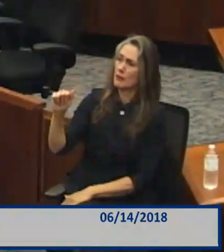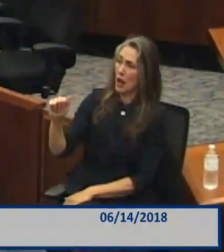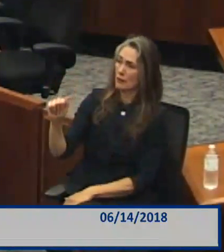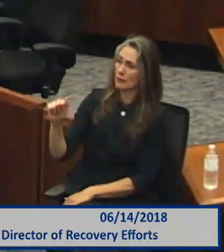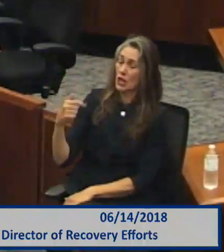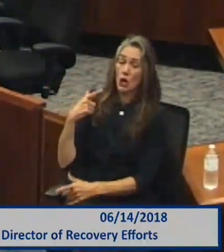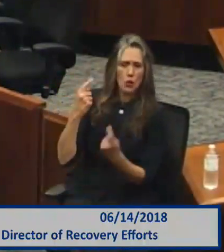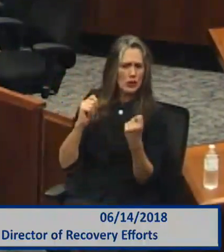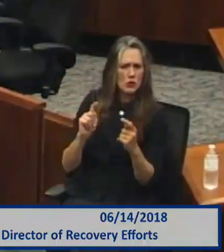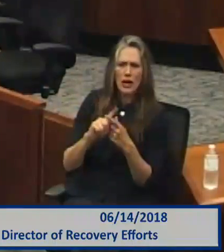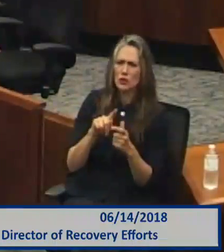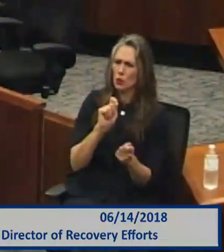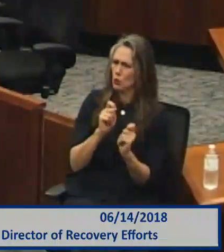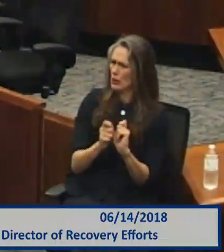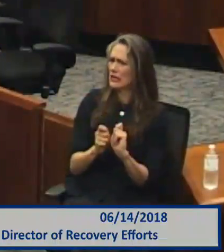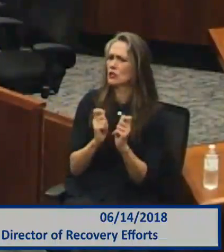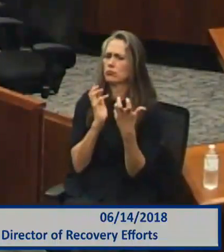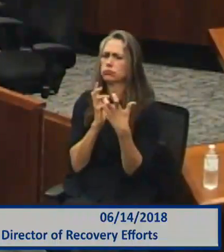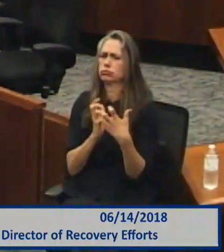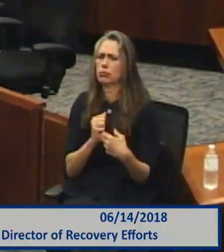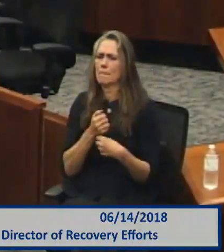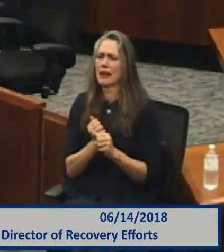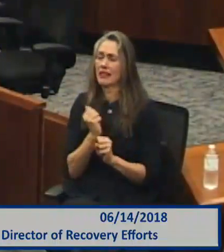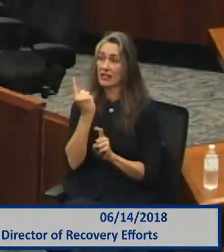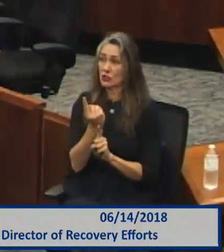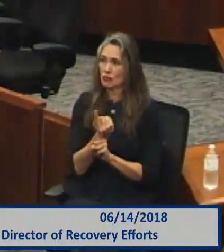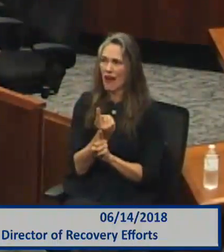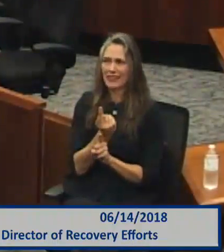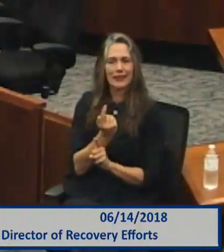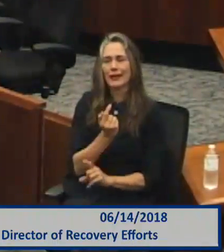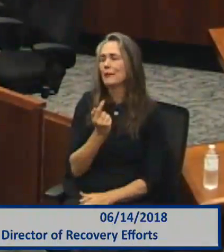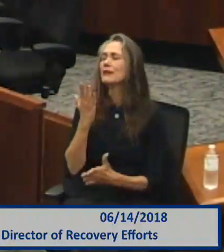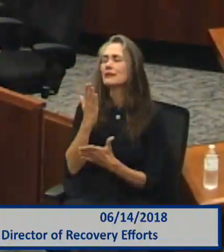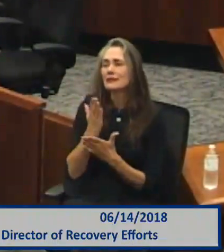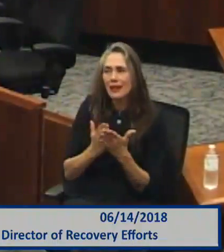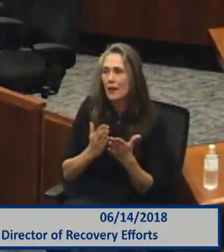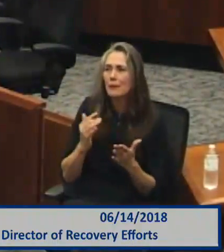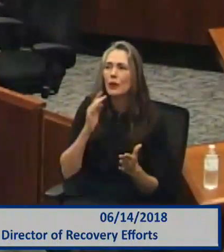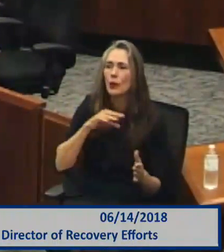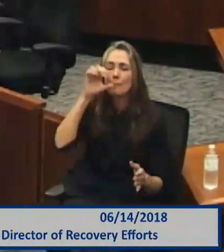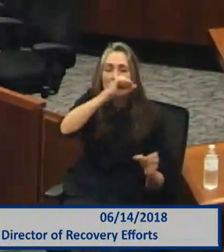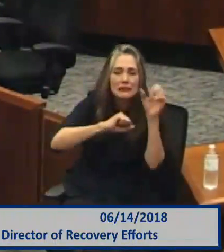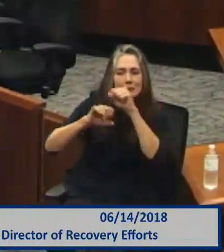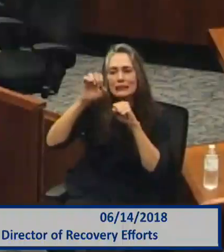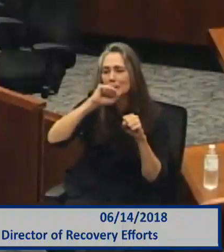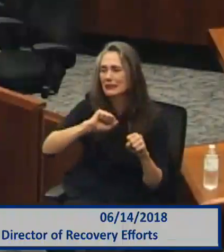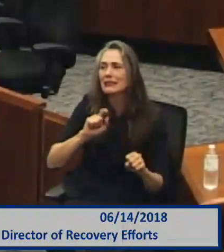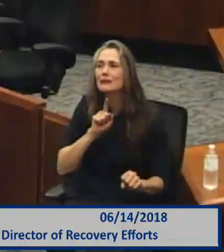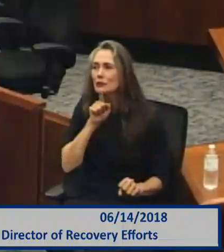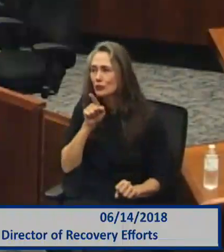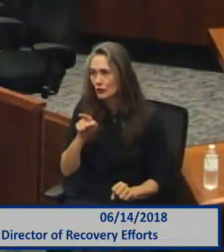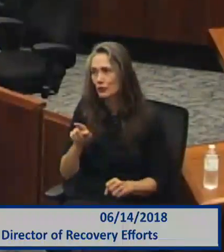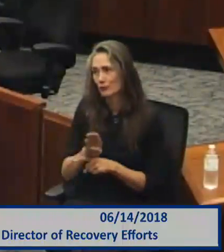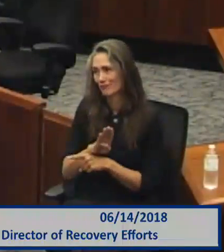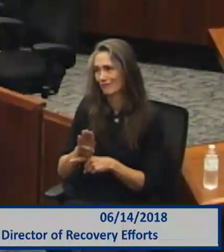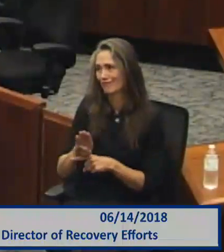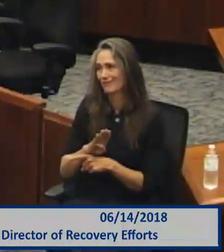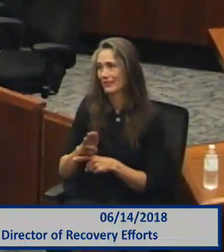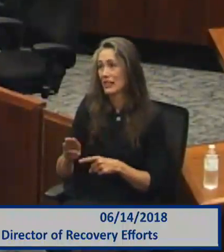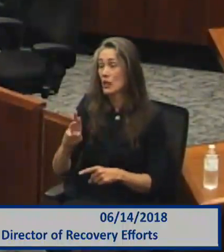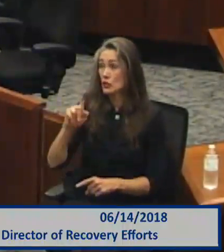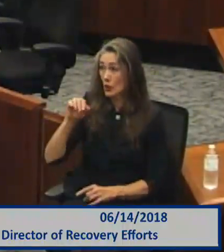more thing to that, and that is that as these unique situations, I'm glad we started with the pool, because That sounds a little more fun than some of the